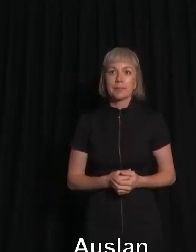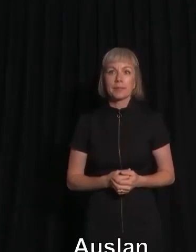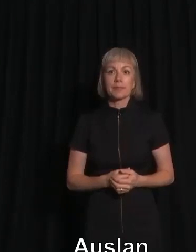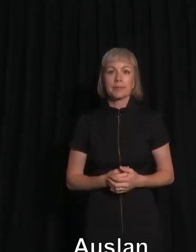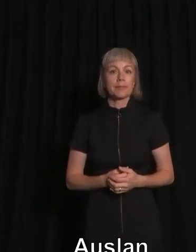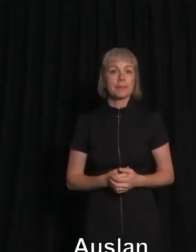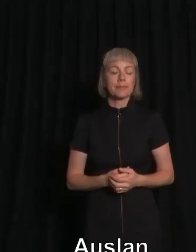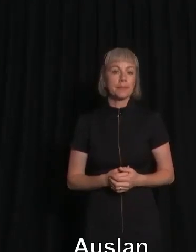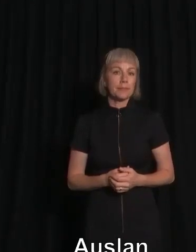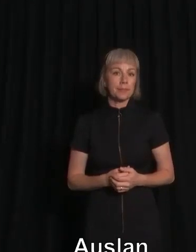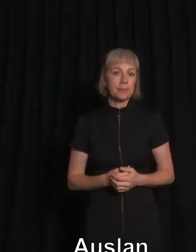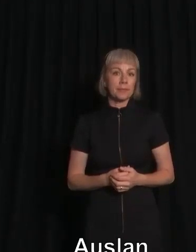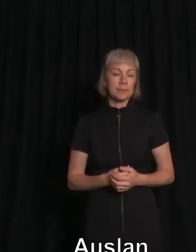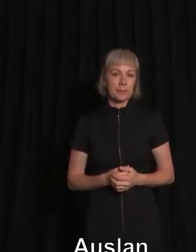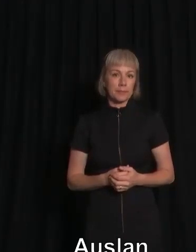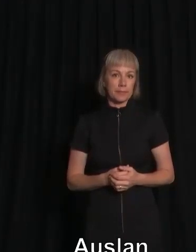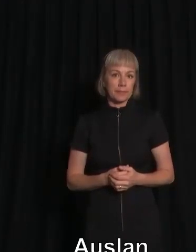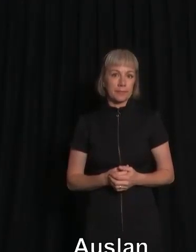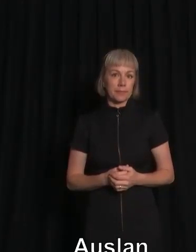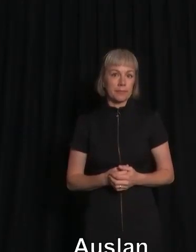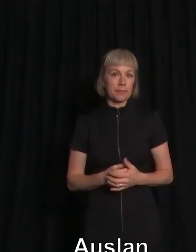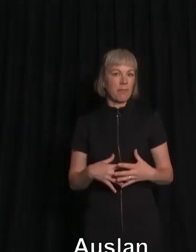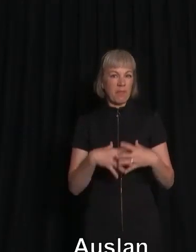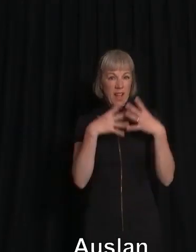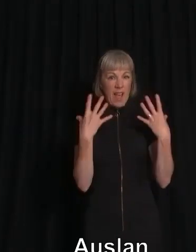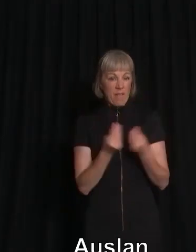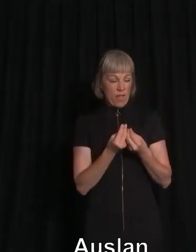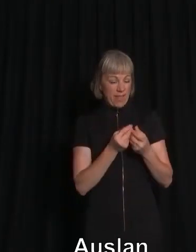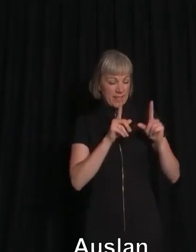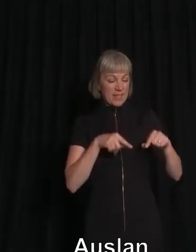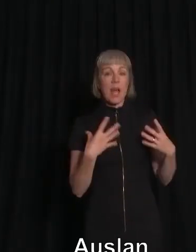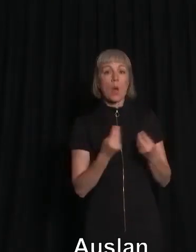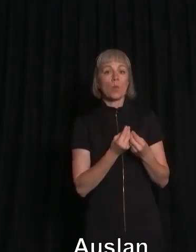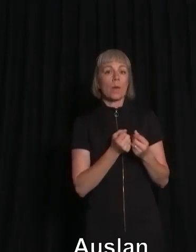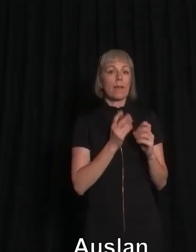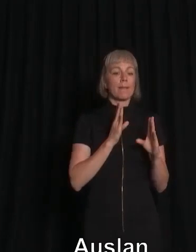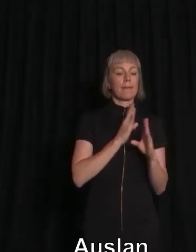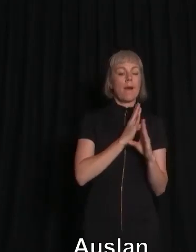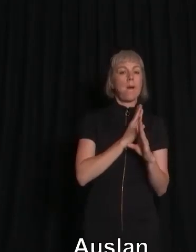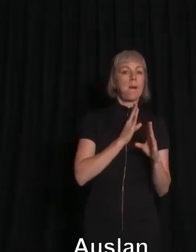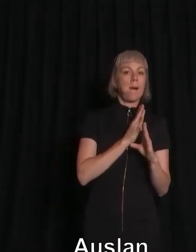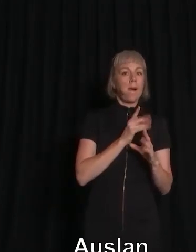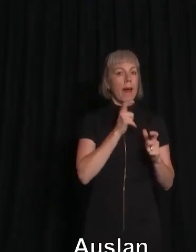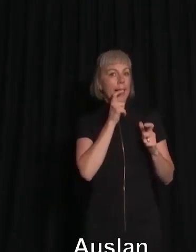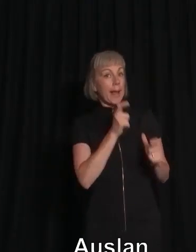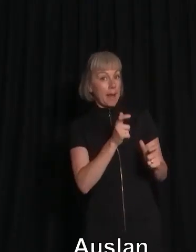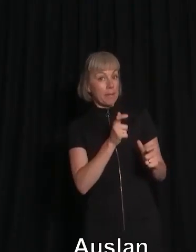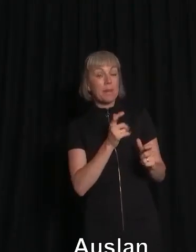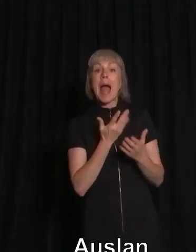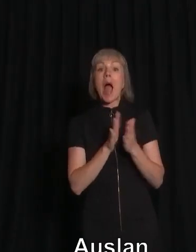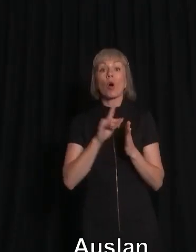everything starts from this concealed method of care, right? So the moment how doctors cares for you as intersex